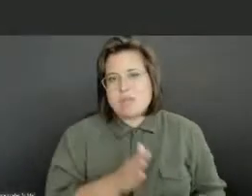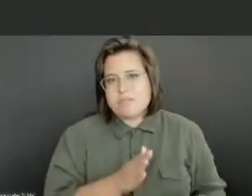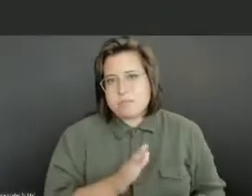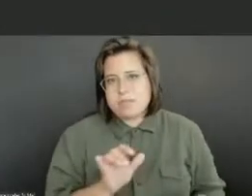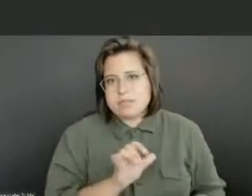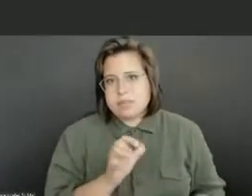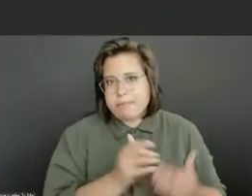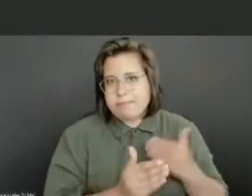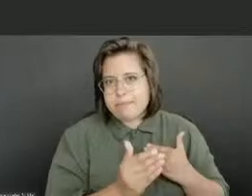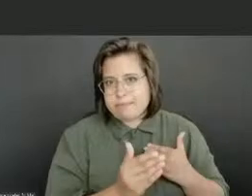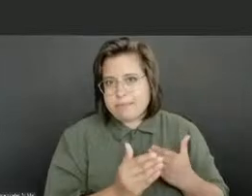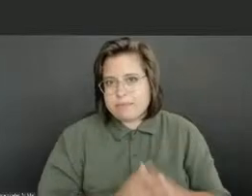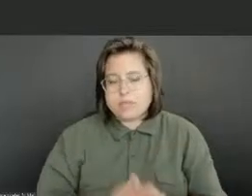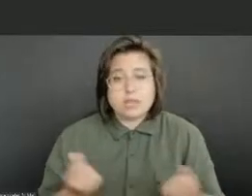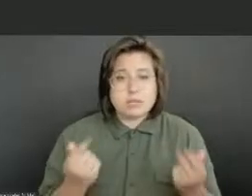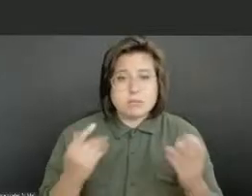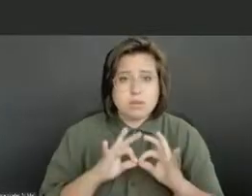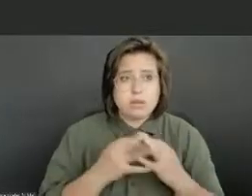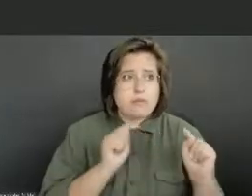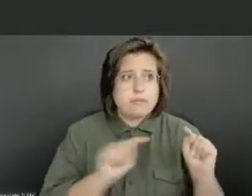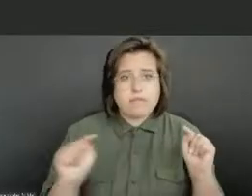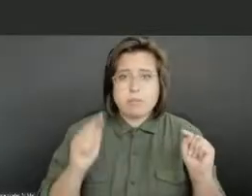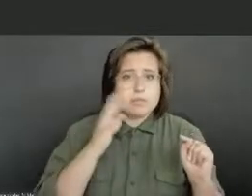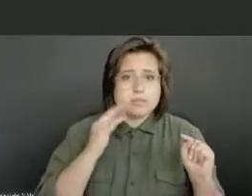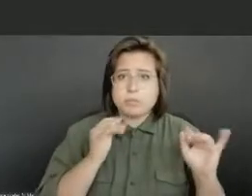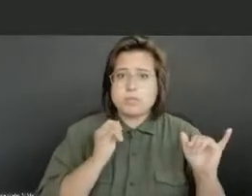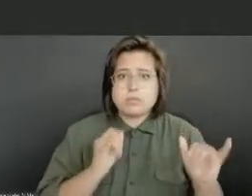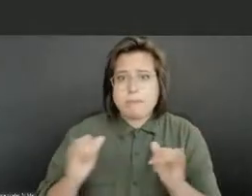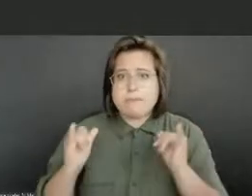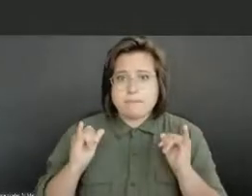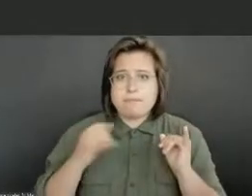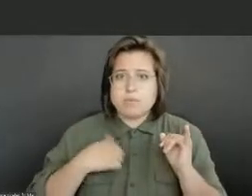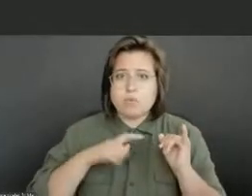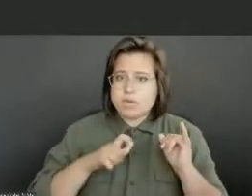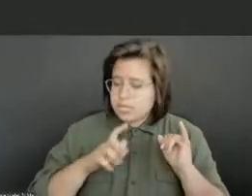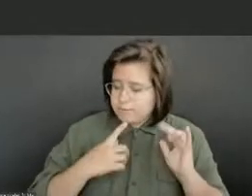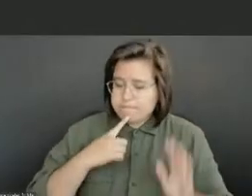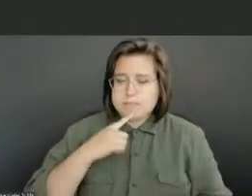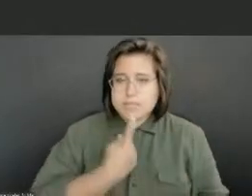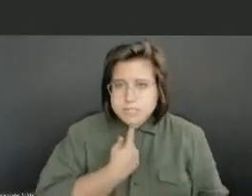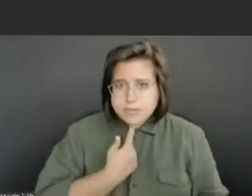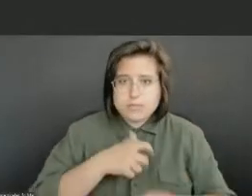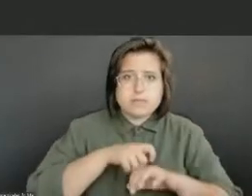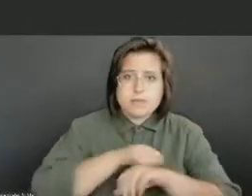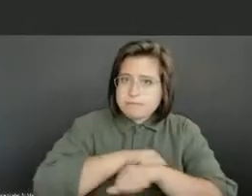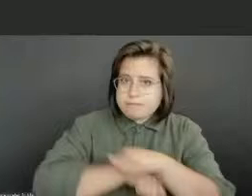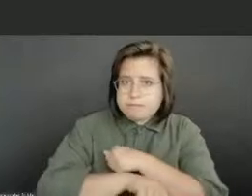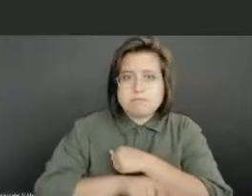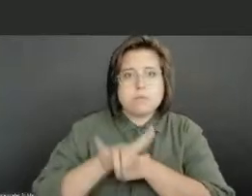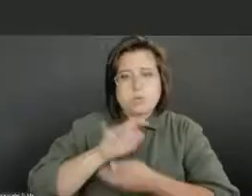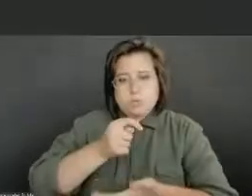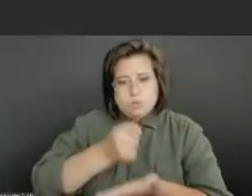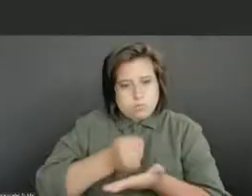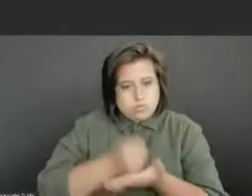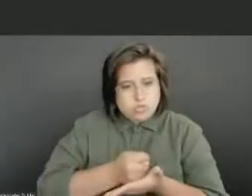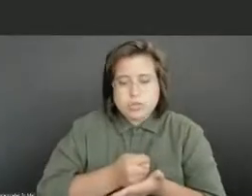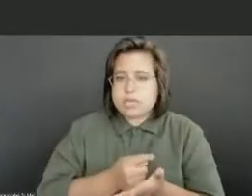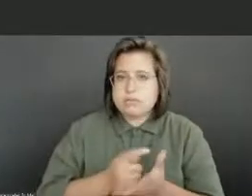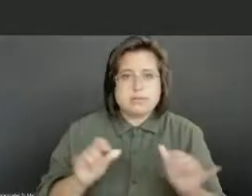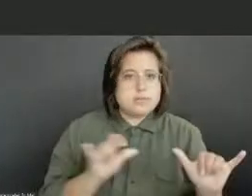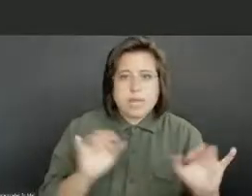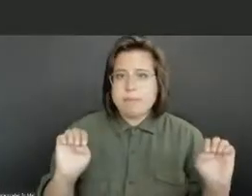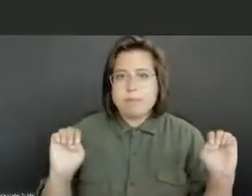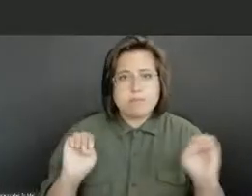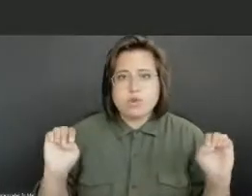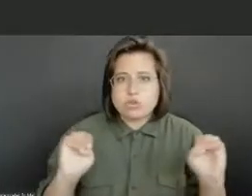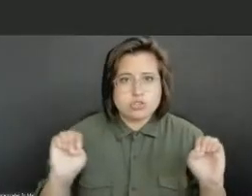And there are many families out there who are facing this. We have to get really serious about this. We have to treat this as much of an emergency as